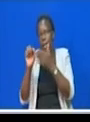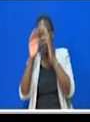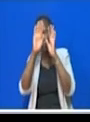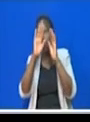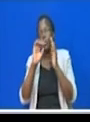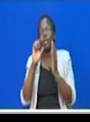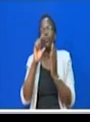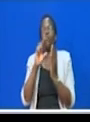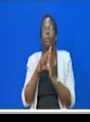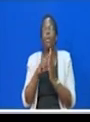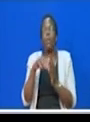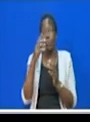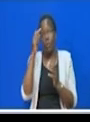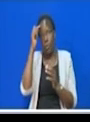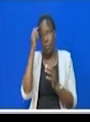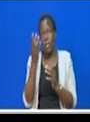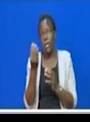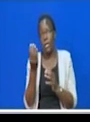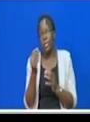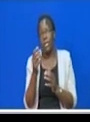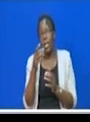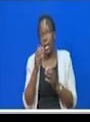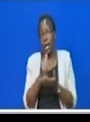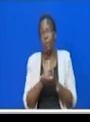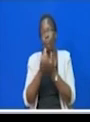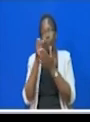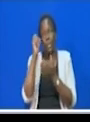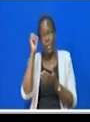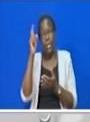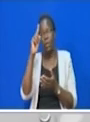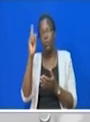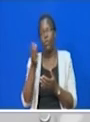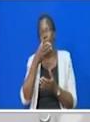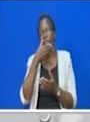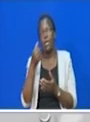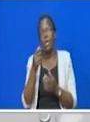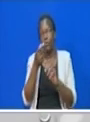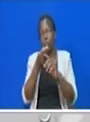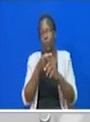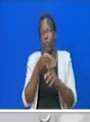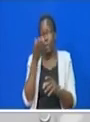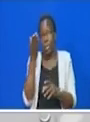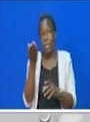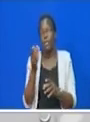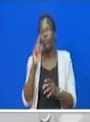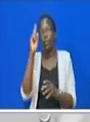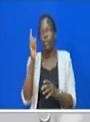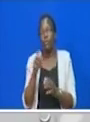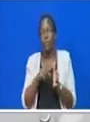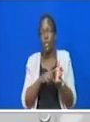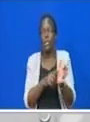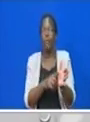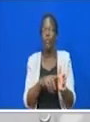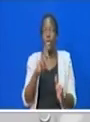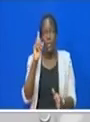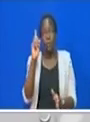because they will easily help you to understand the question better. So from this question, for example, the first key term